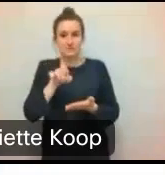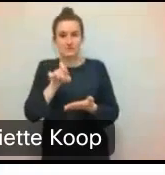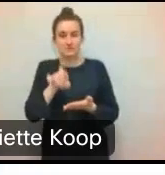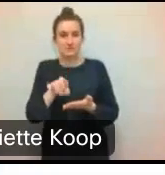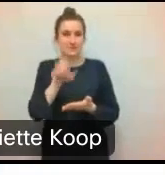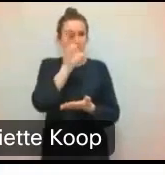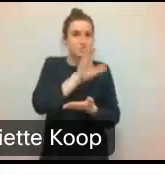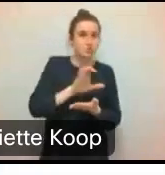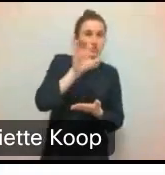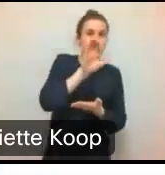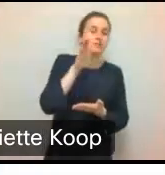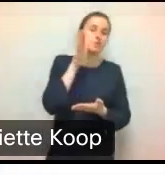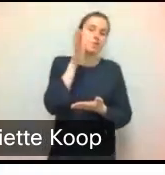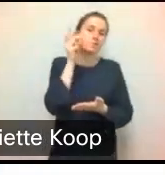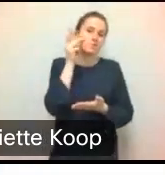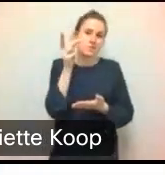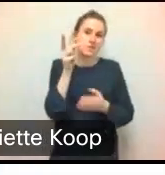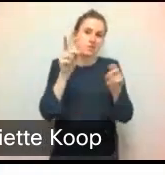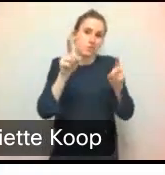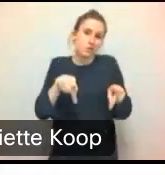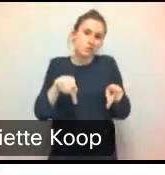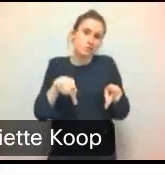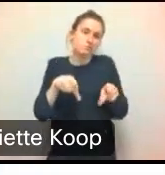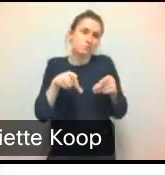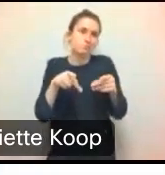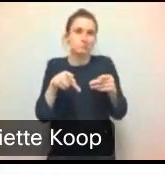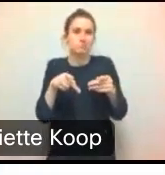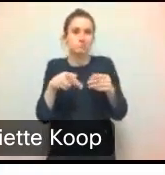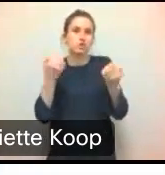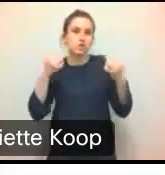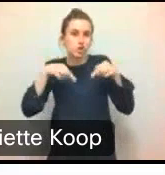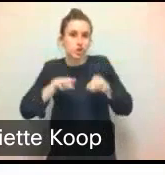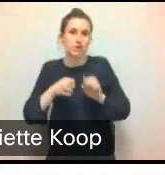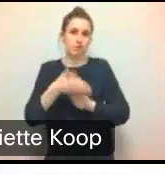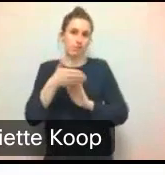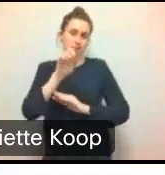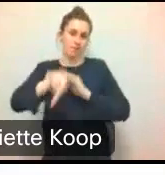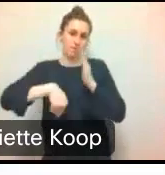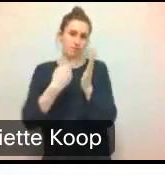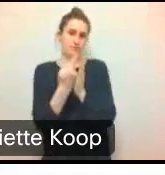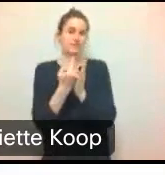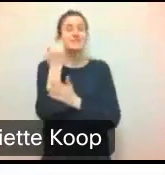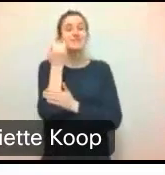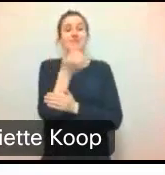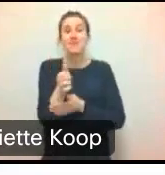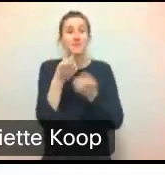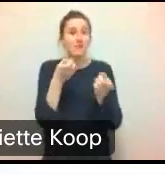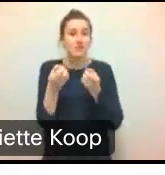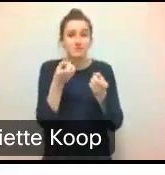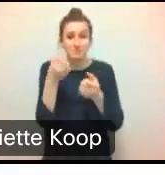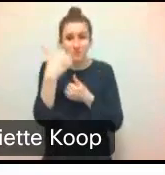can still get a person within our hours. So if you have any questions, like I said, this